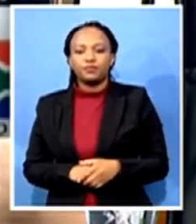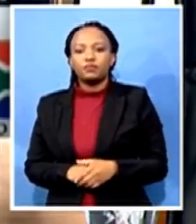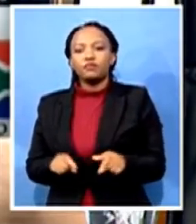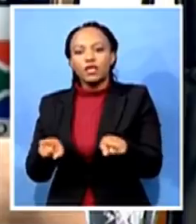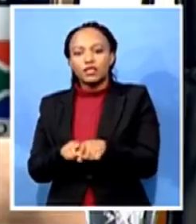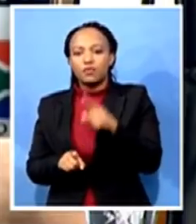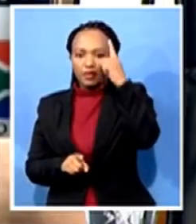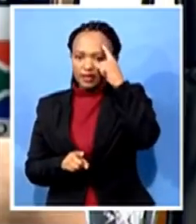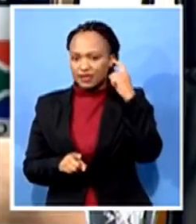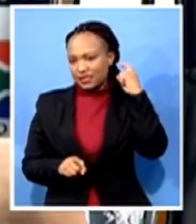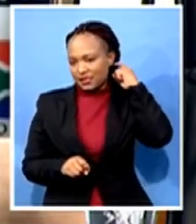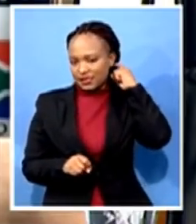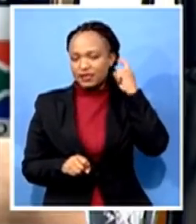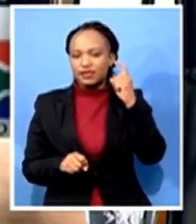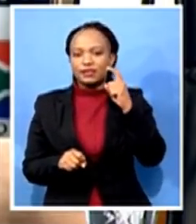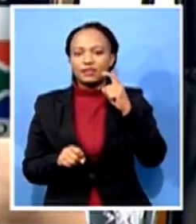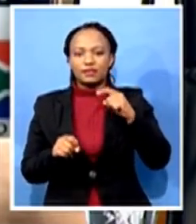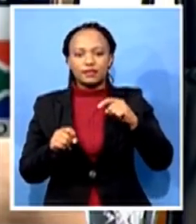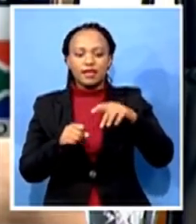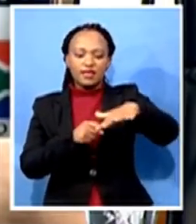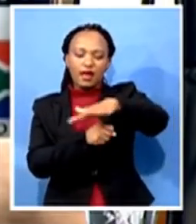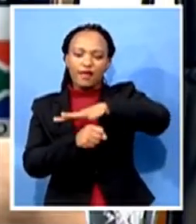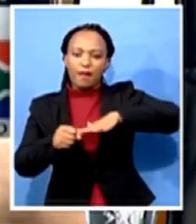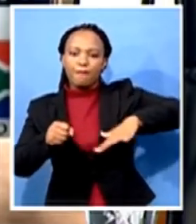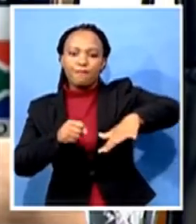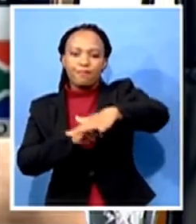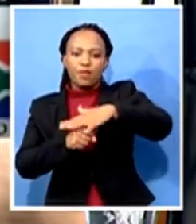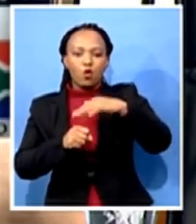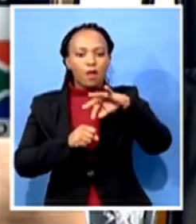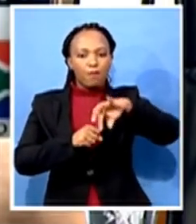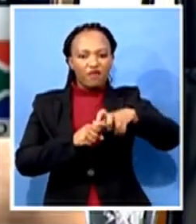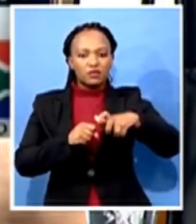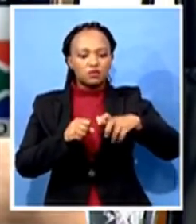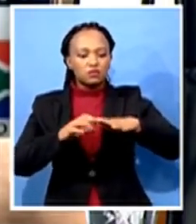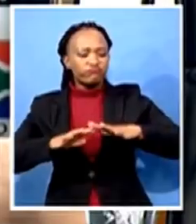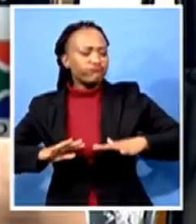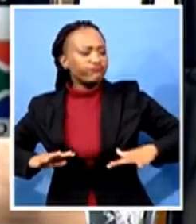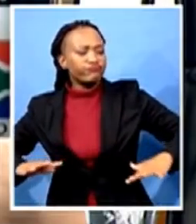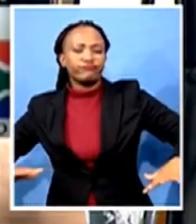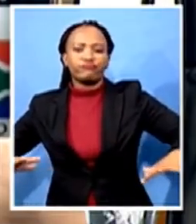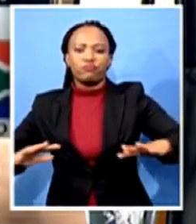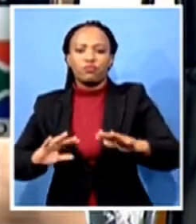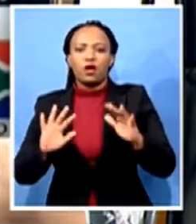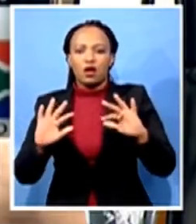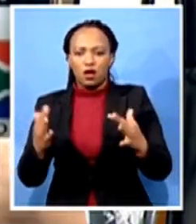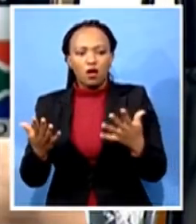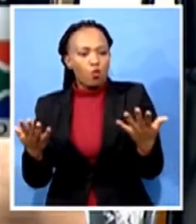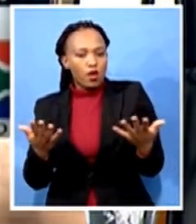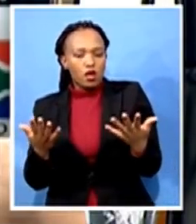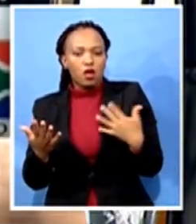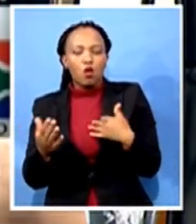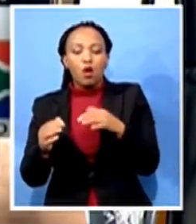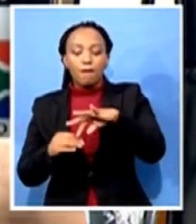spread of the province, because the province is divided into 5 regions, if I recall